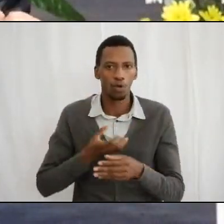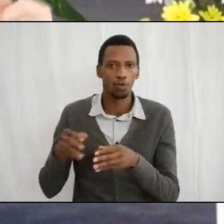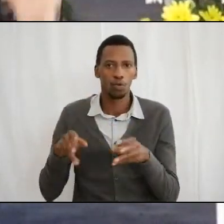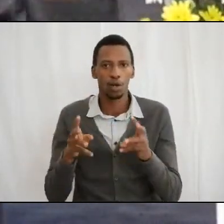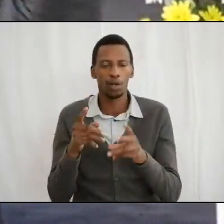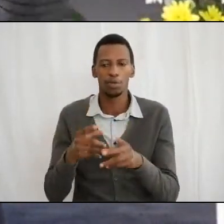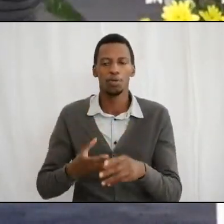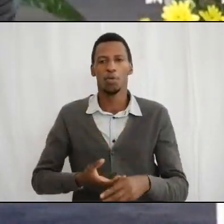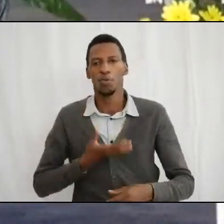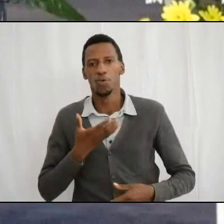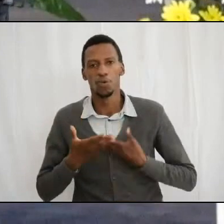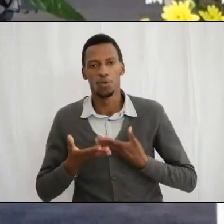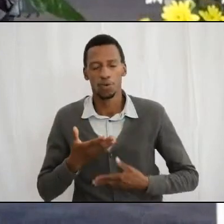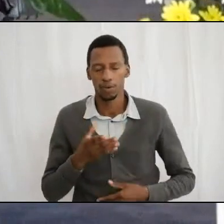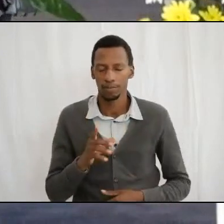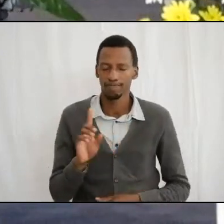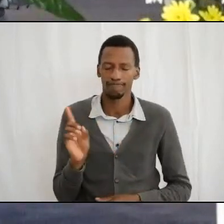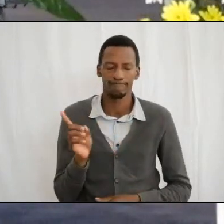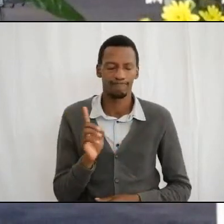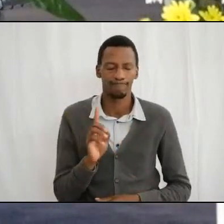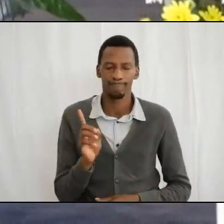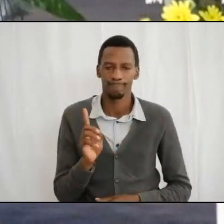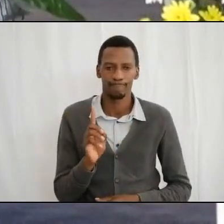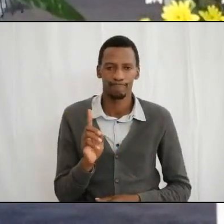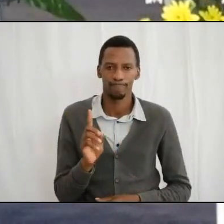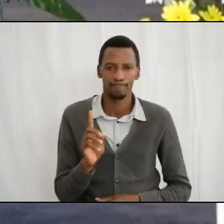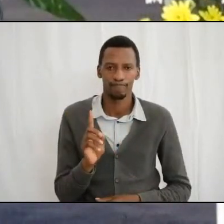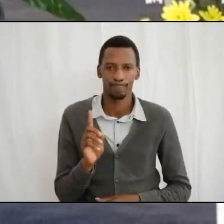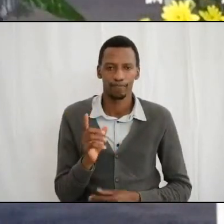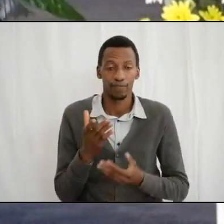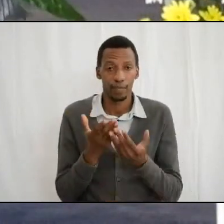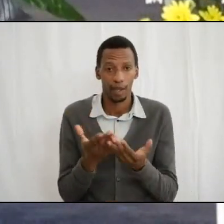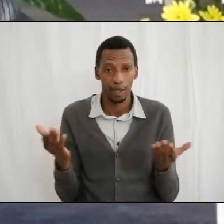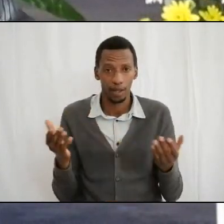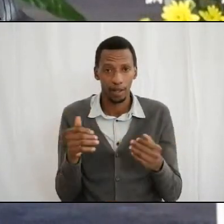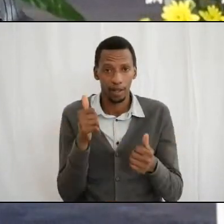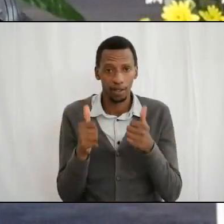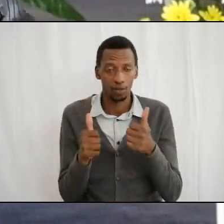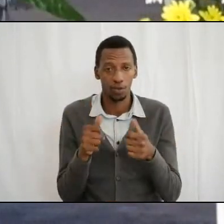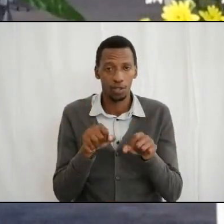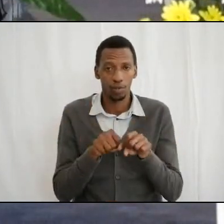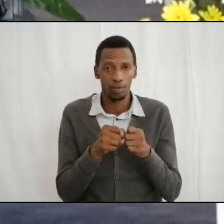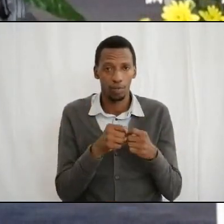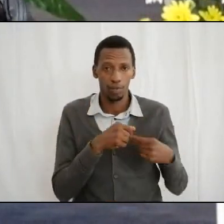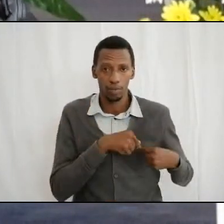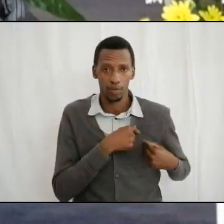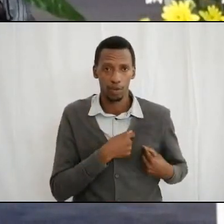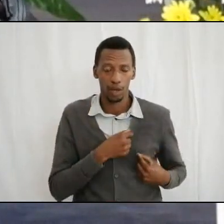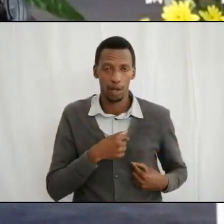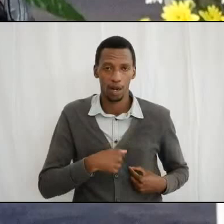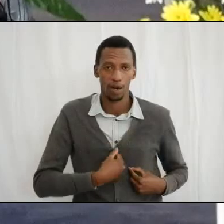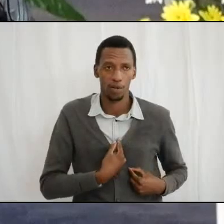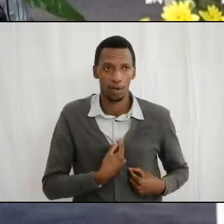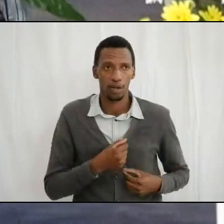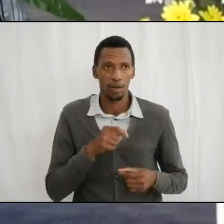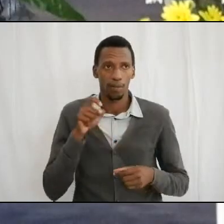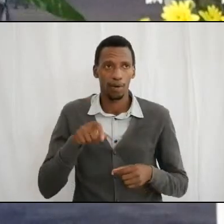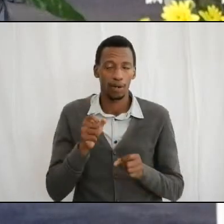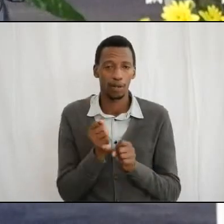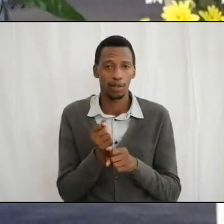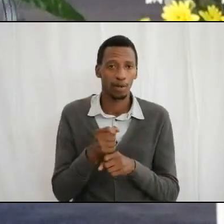fit. No. The things that should break our hearts, that should make us